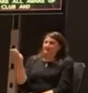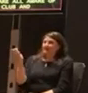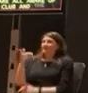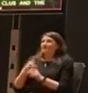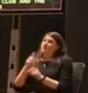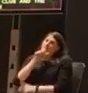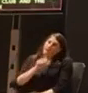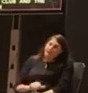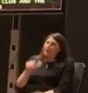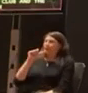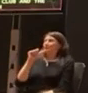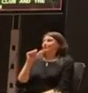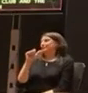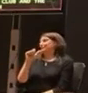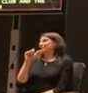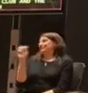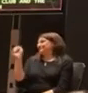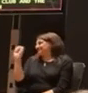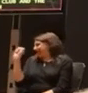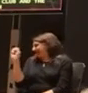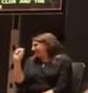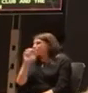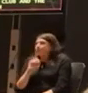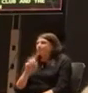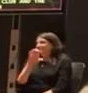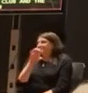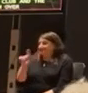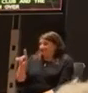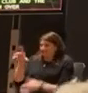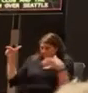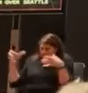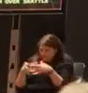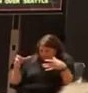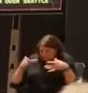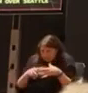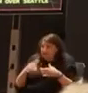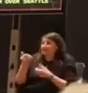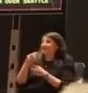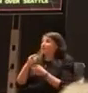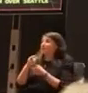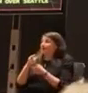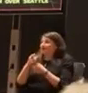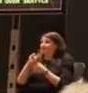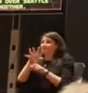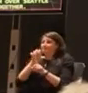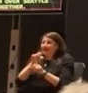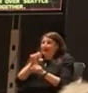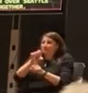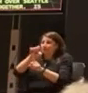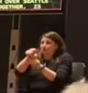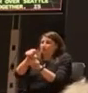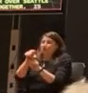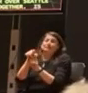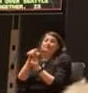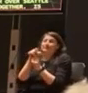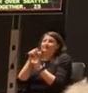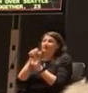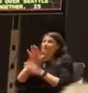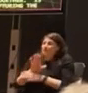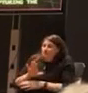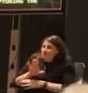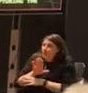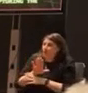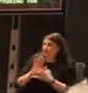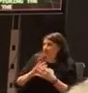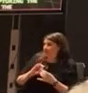older Seattle, older CD that get together. Is anybody capturing the stories of the ladies